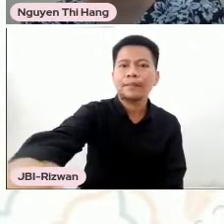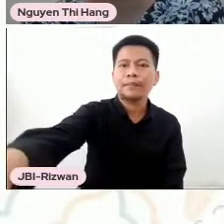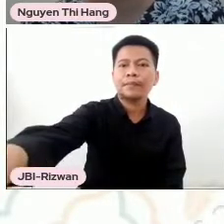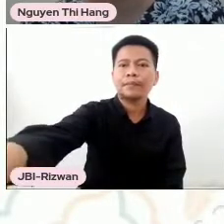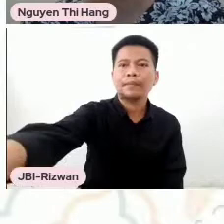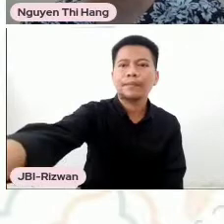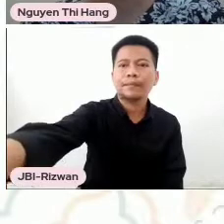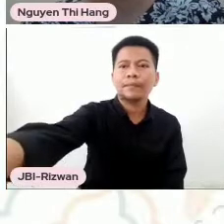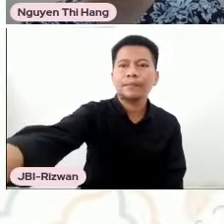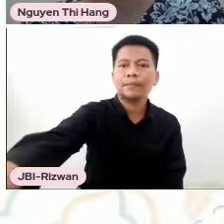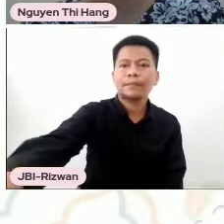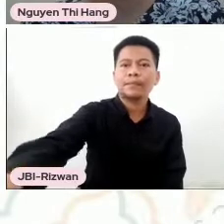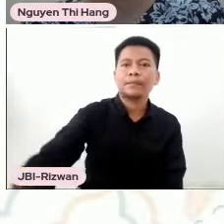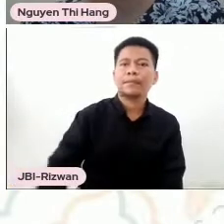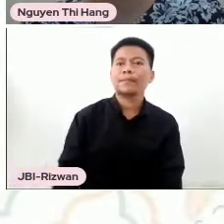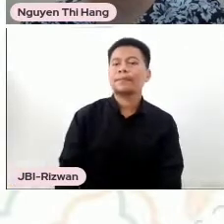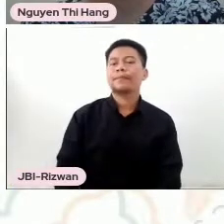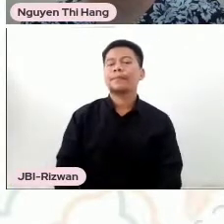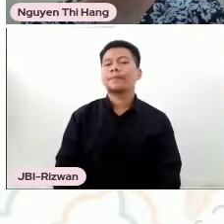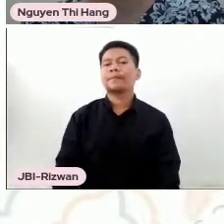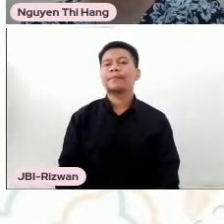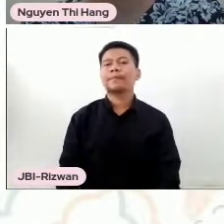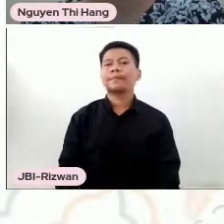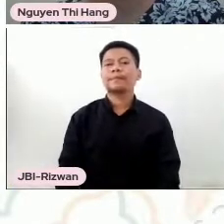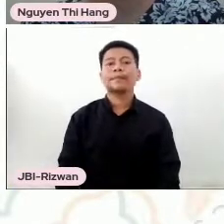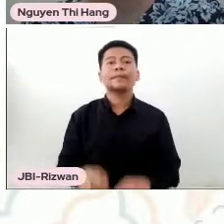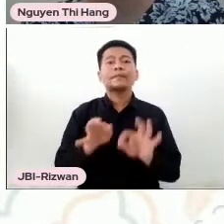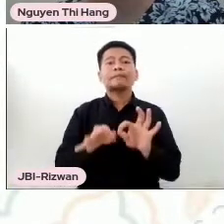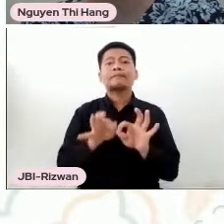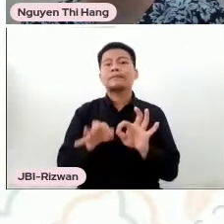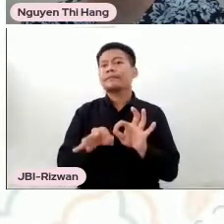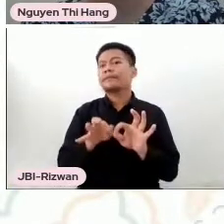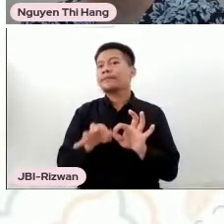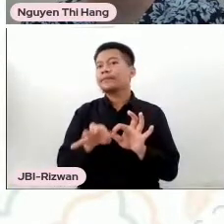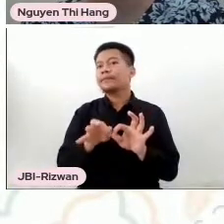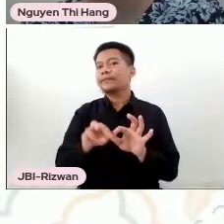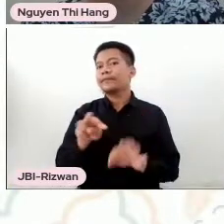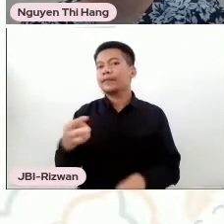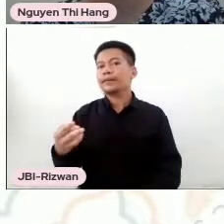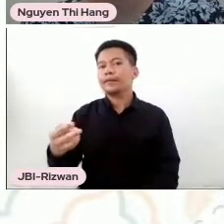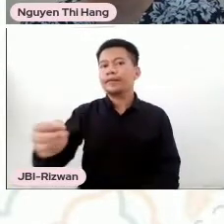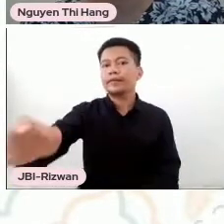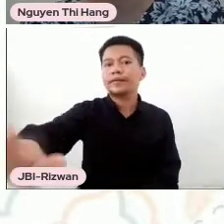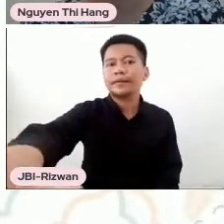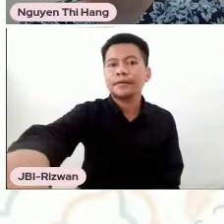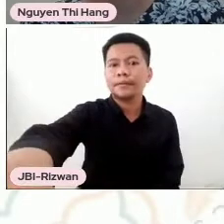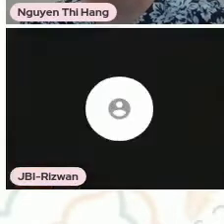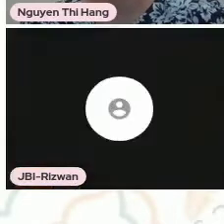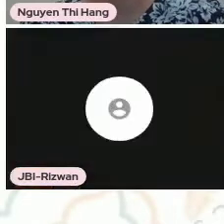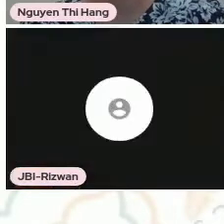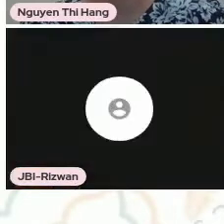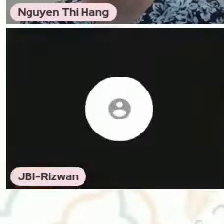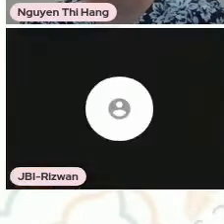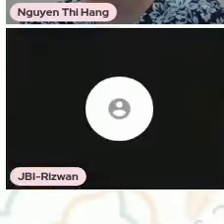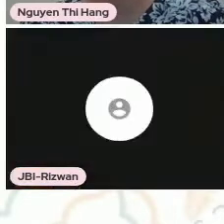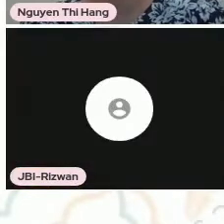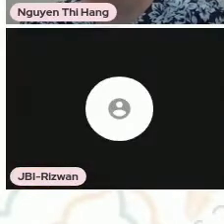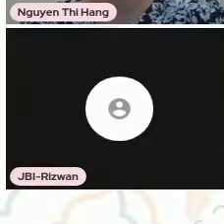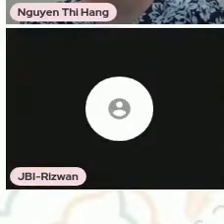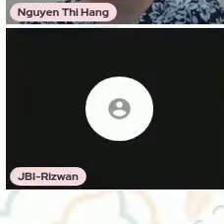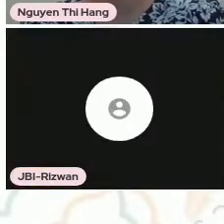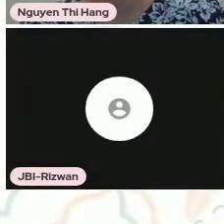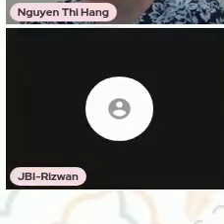Vietnam. These children face significant challenges in their daily life and multiple forms